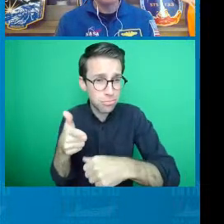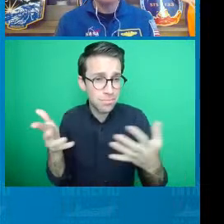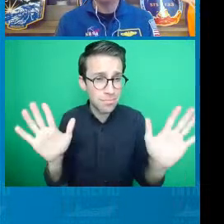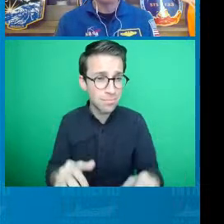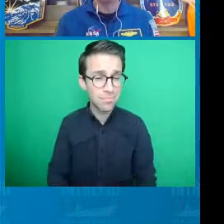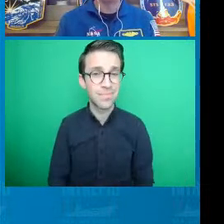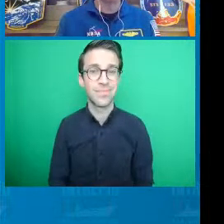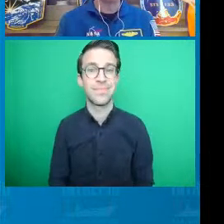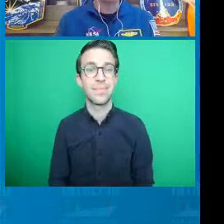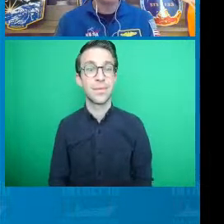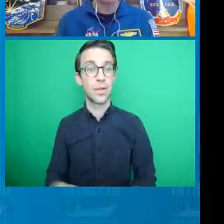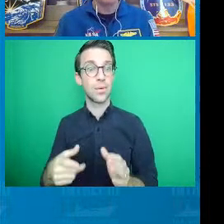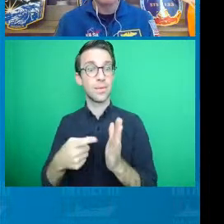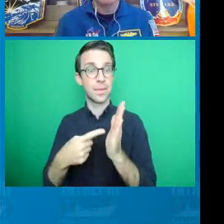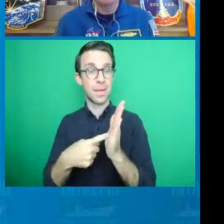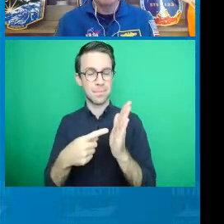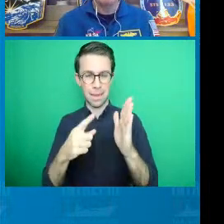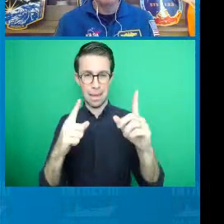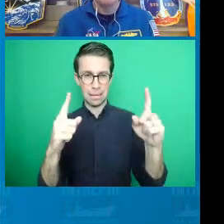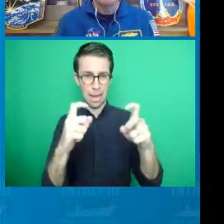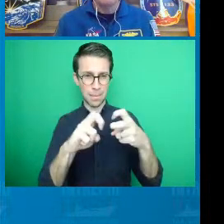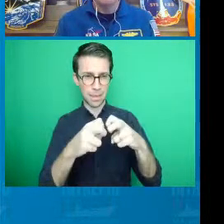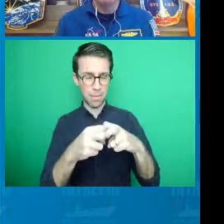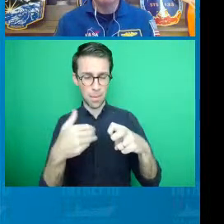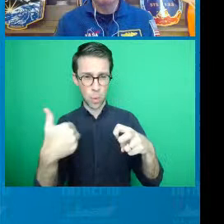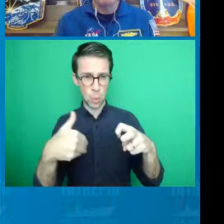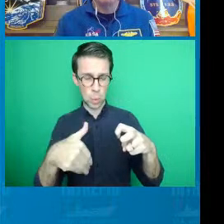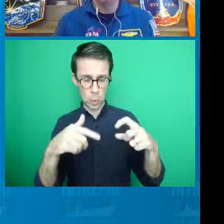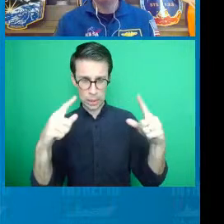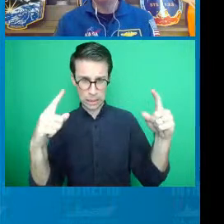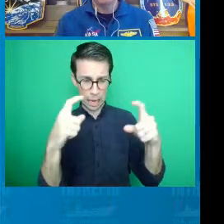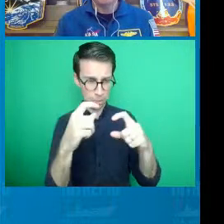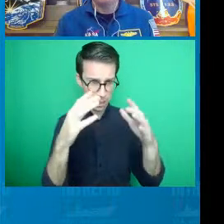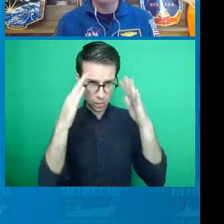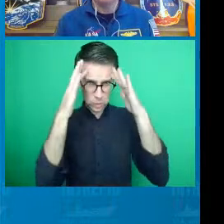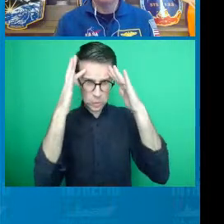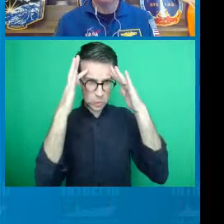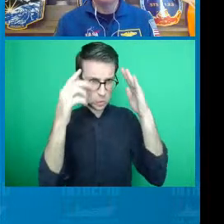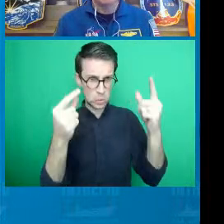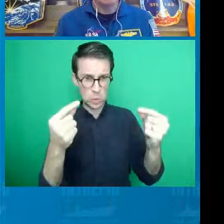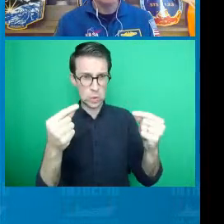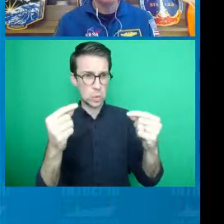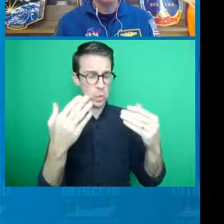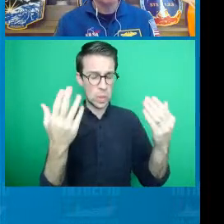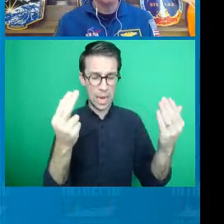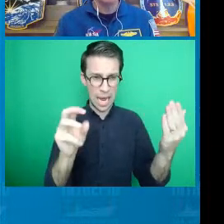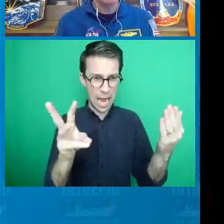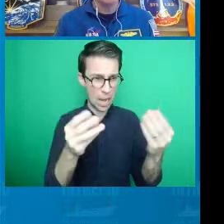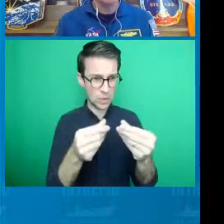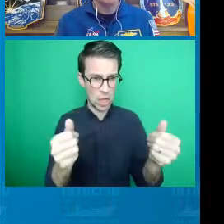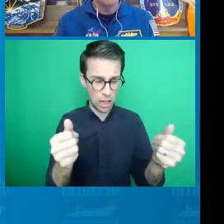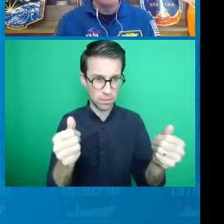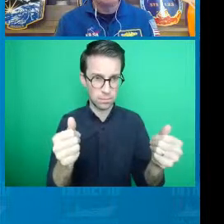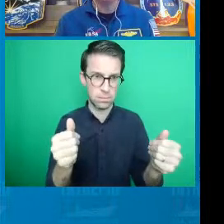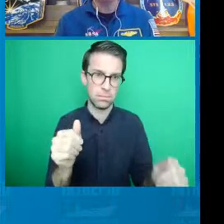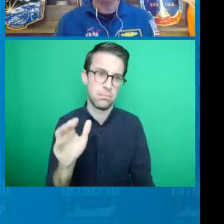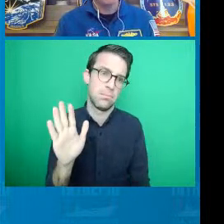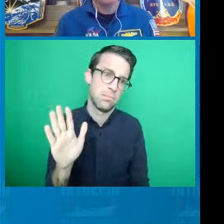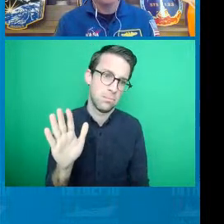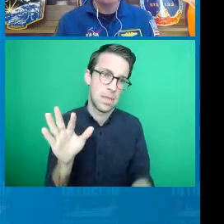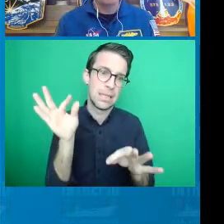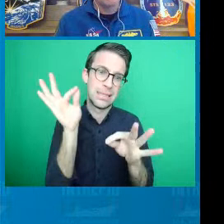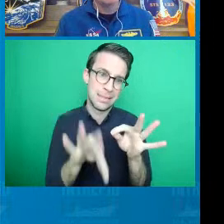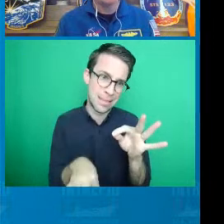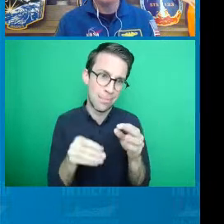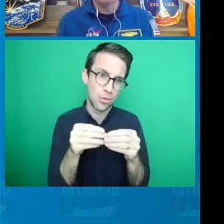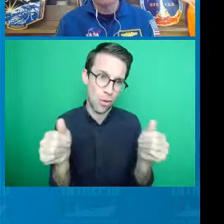have complicated problems or seemingly complicated problems that really have similar simple solutions if you just